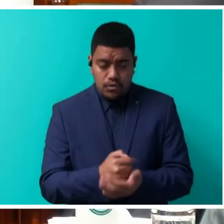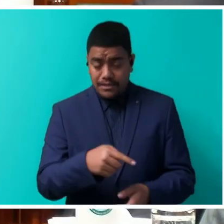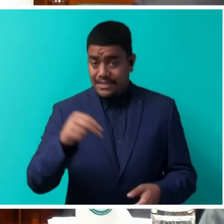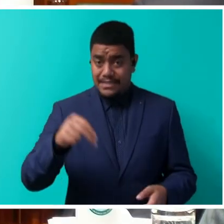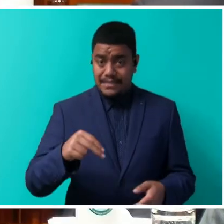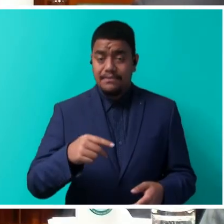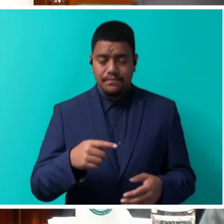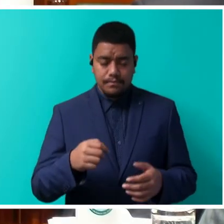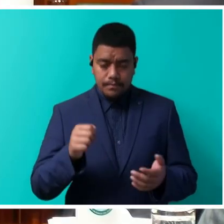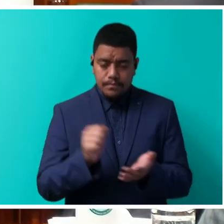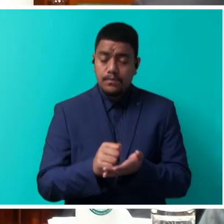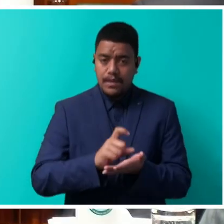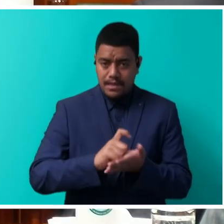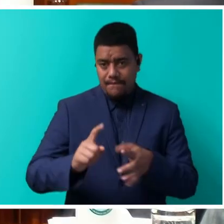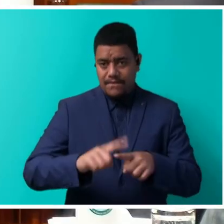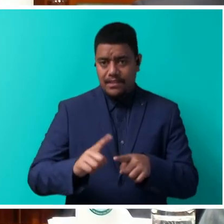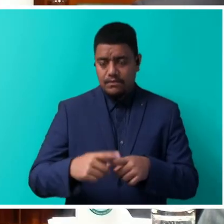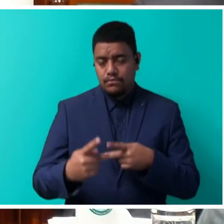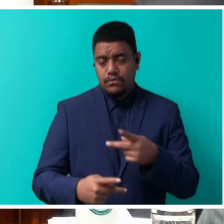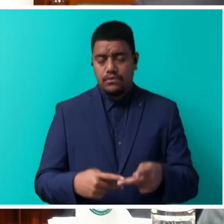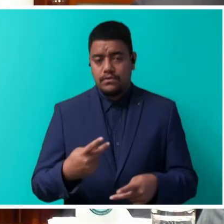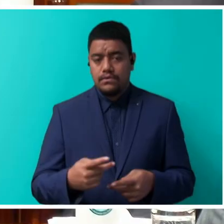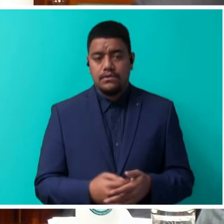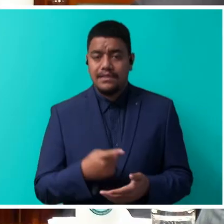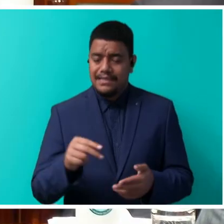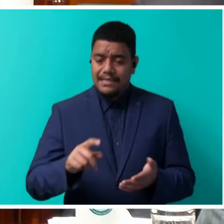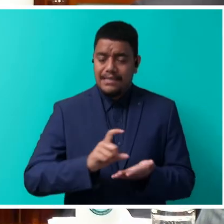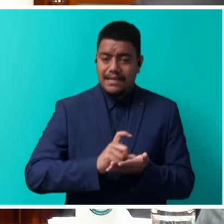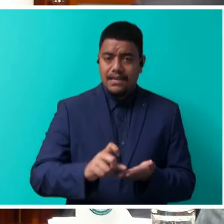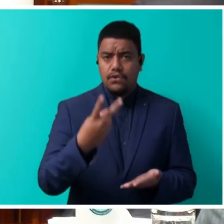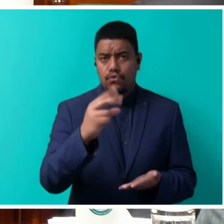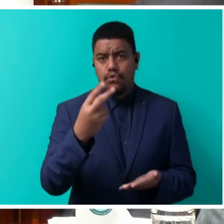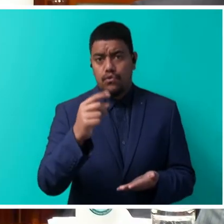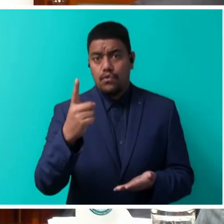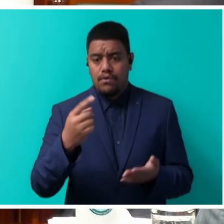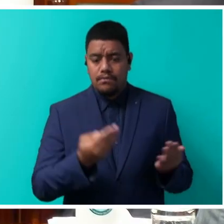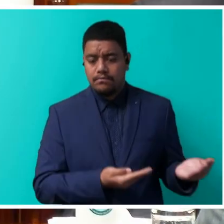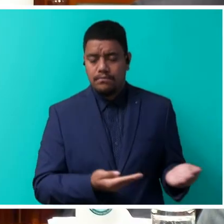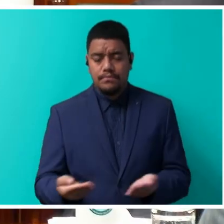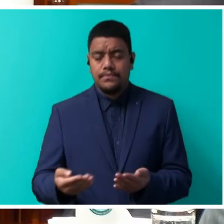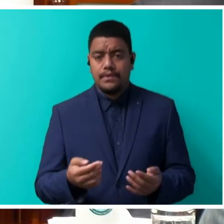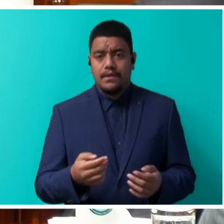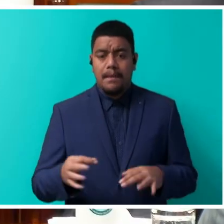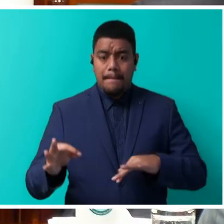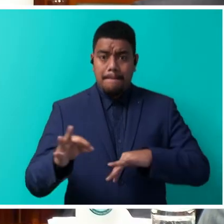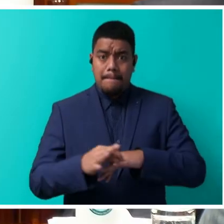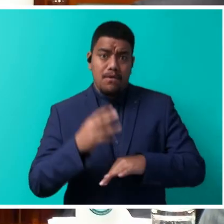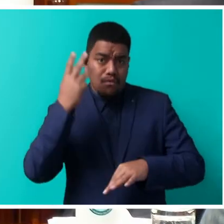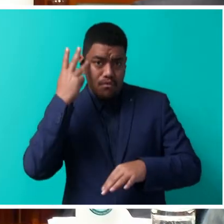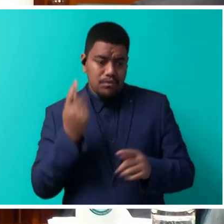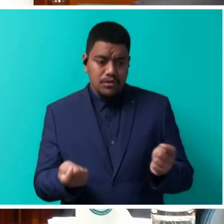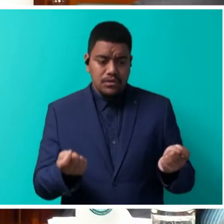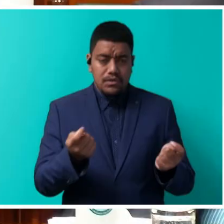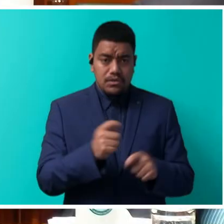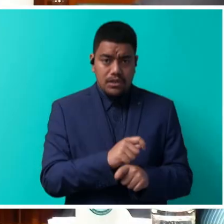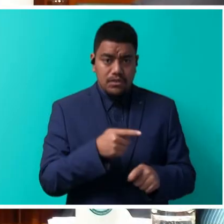are addressed. A matter that required clarification was the 2021 amendment requiring married women to change their names of birth certificates